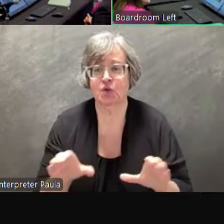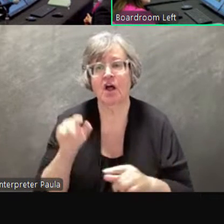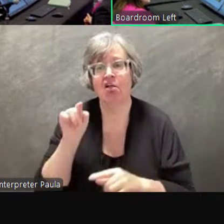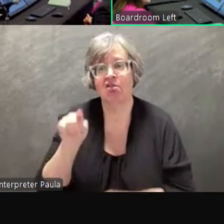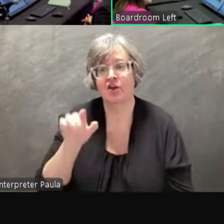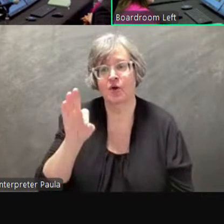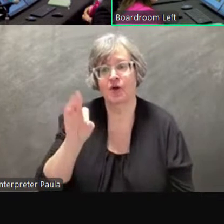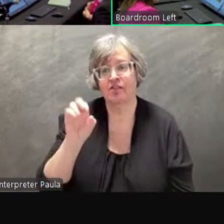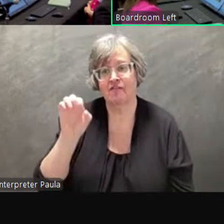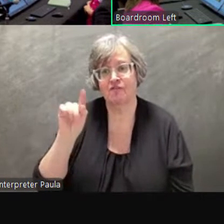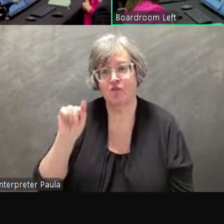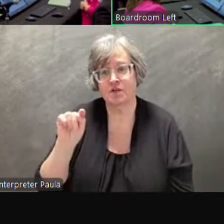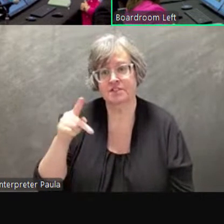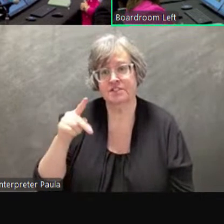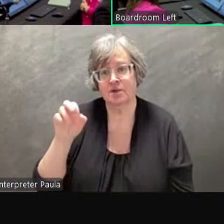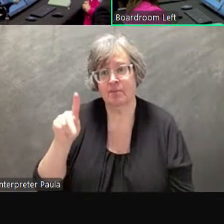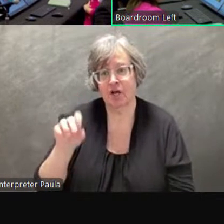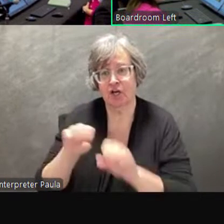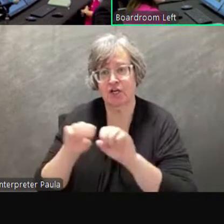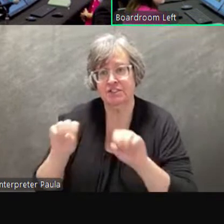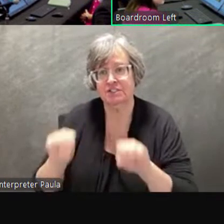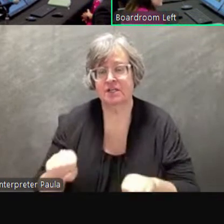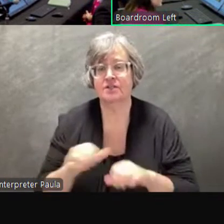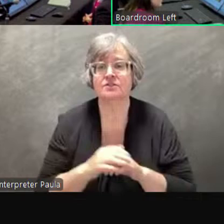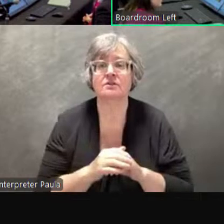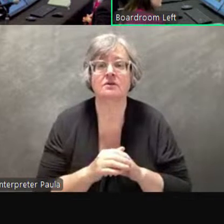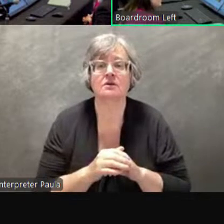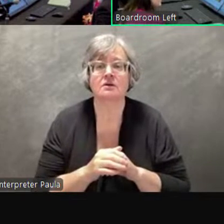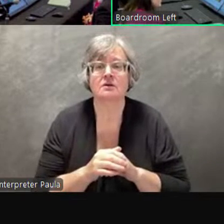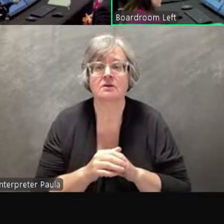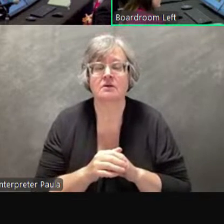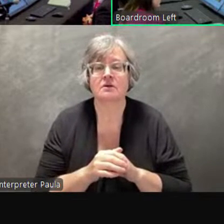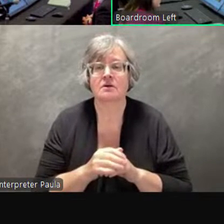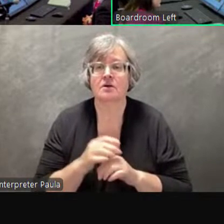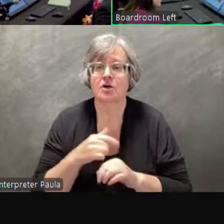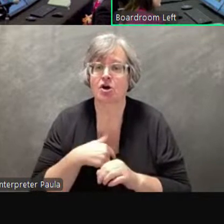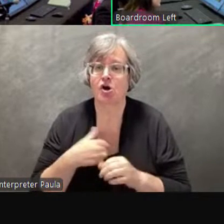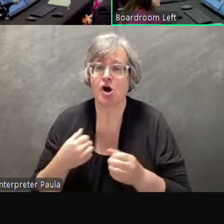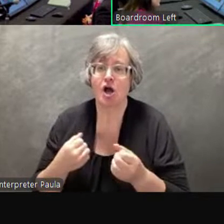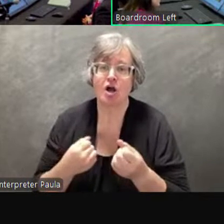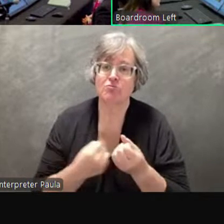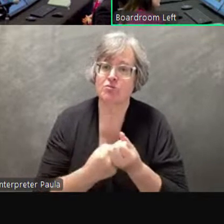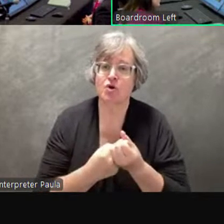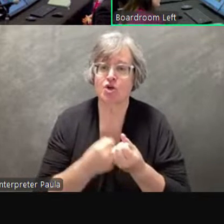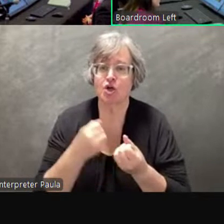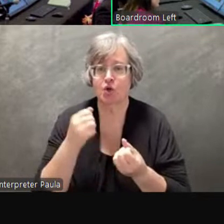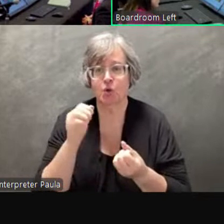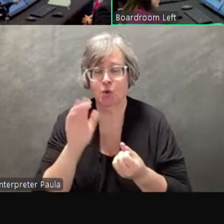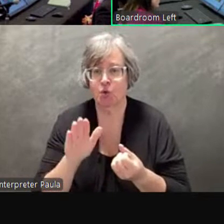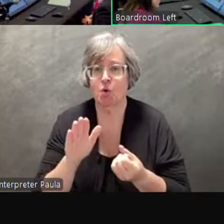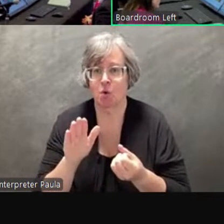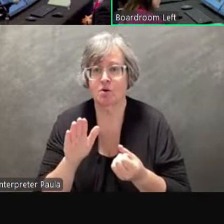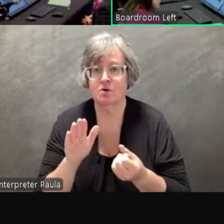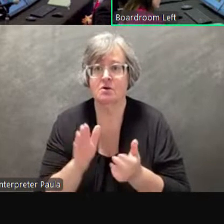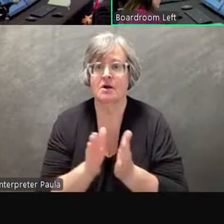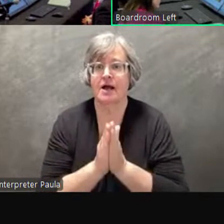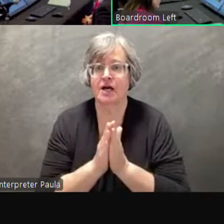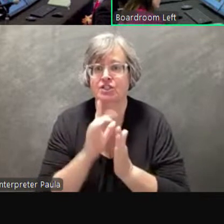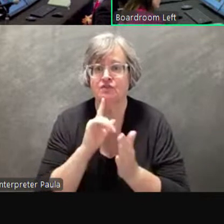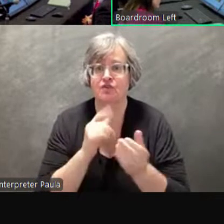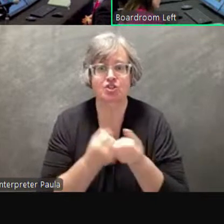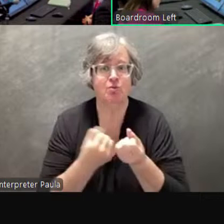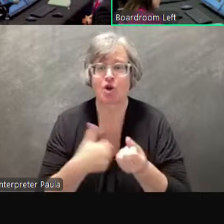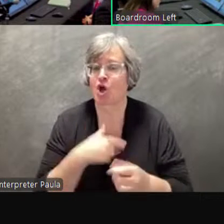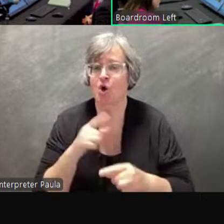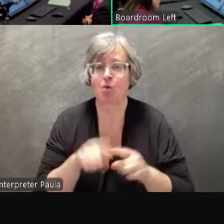station. And I wanted to say, and I'm completely behind your call for support and that we cannot do this alone. I